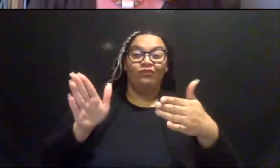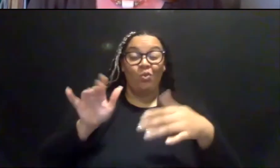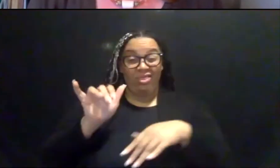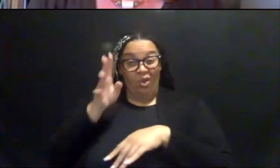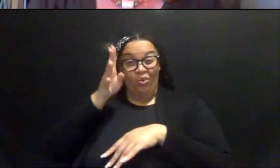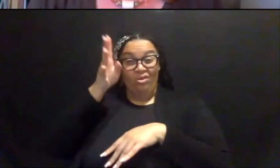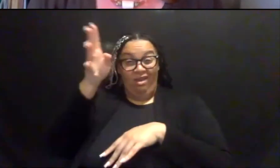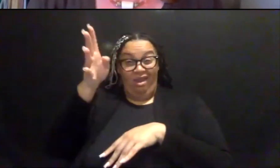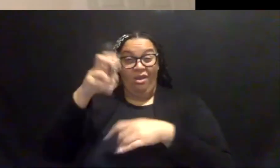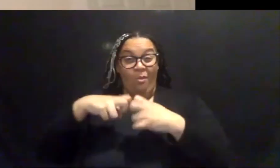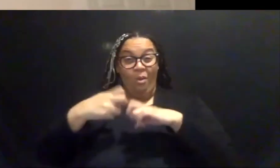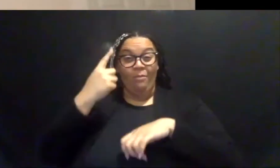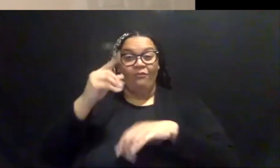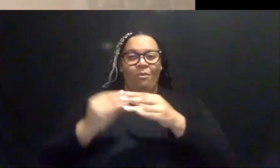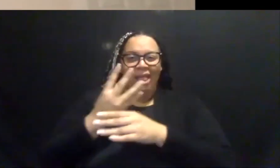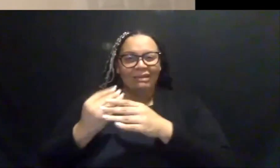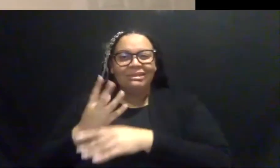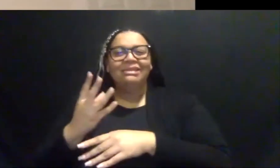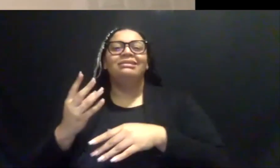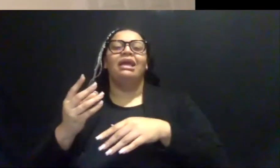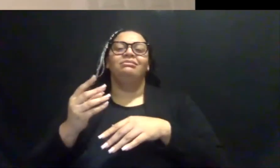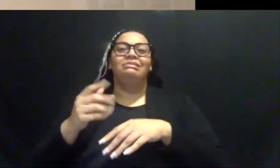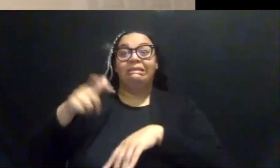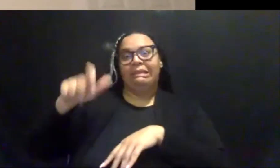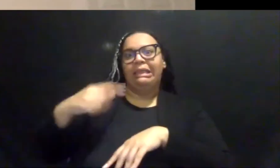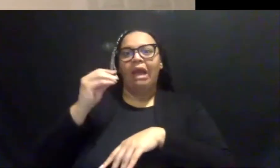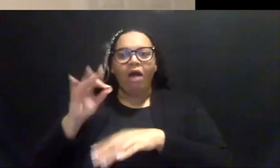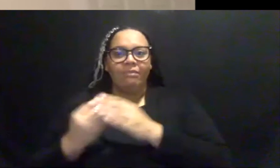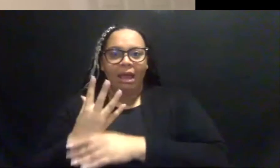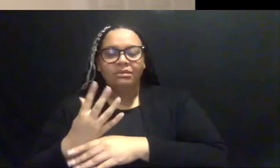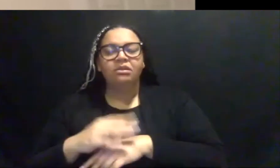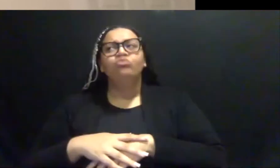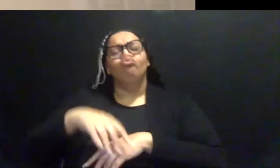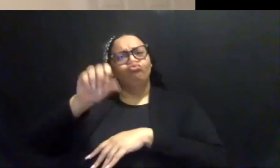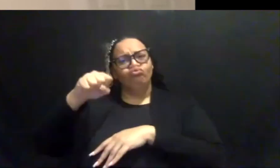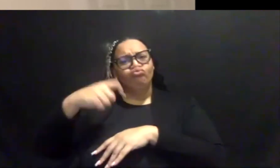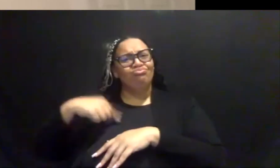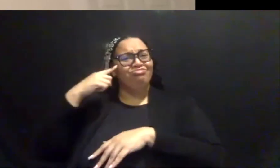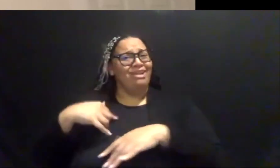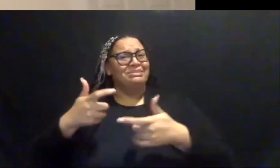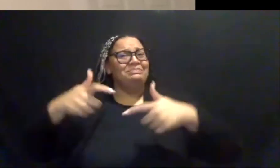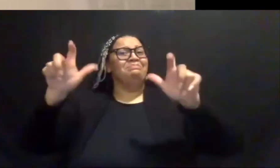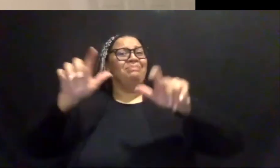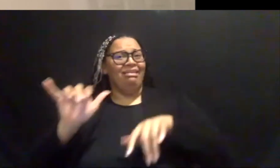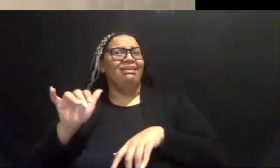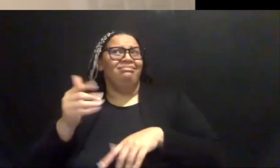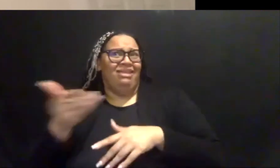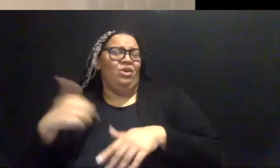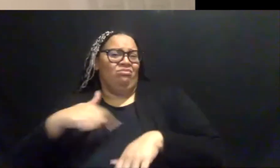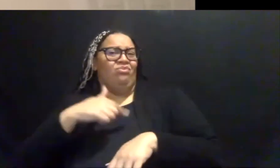planting and growing native plants? Yeah, and I think that's a big thing to consider. And so